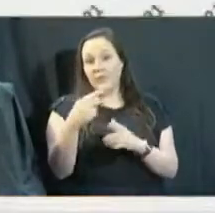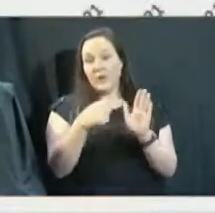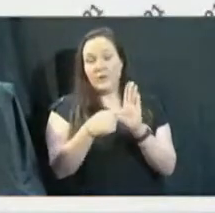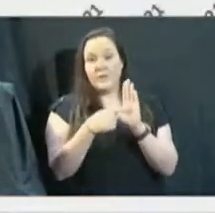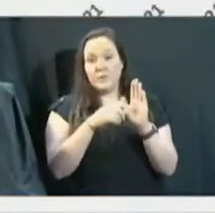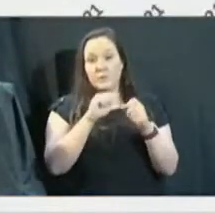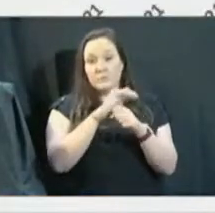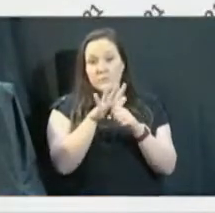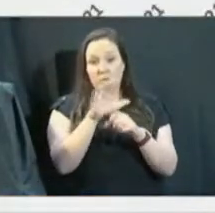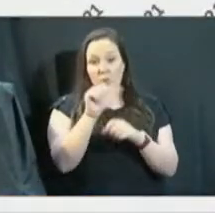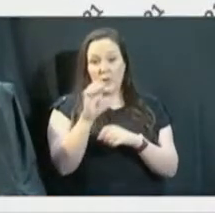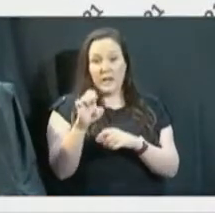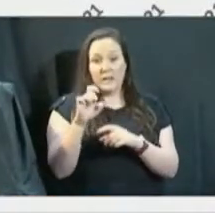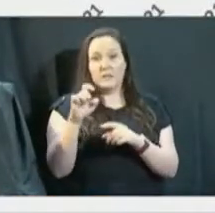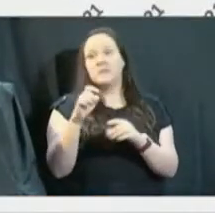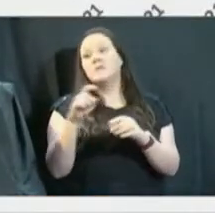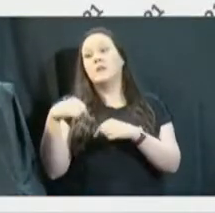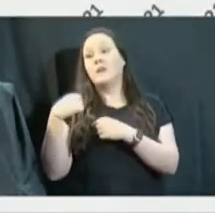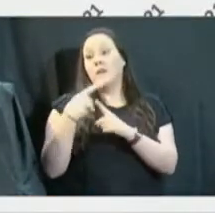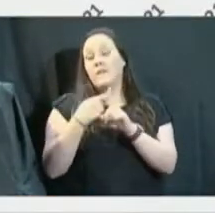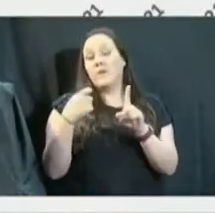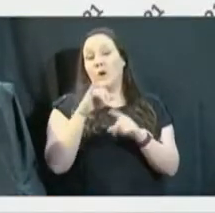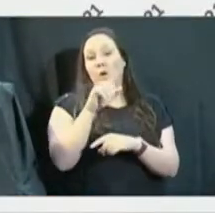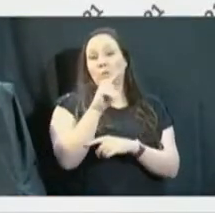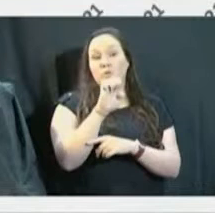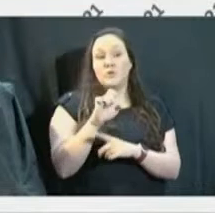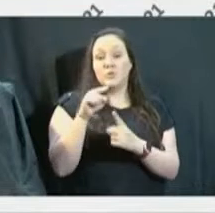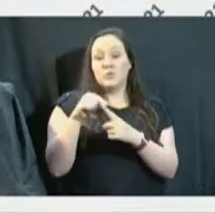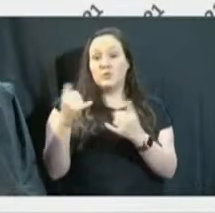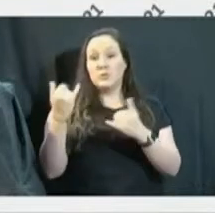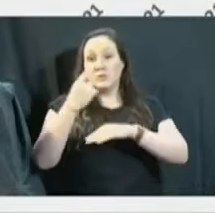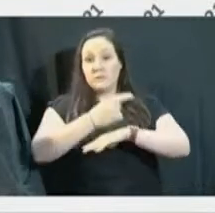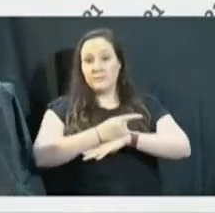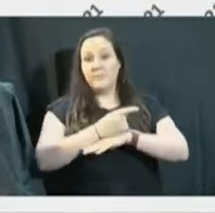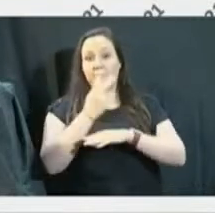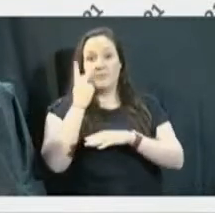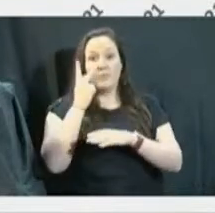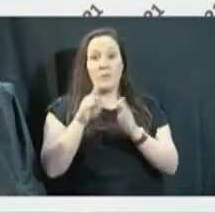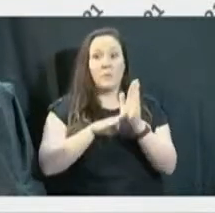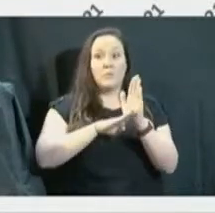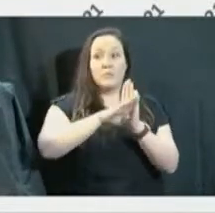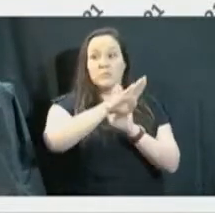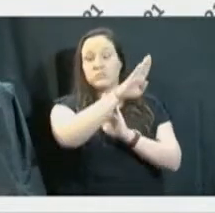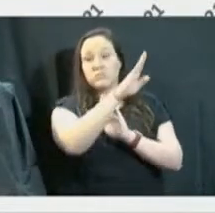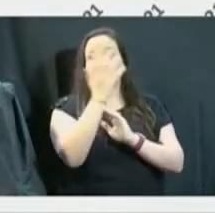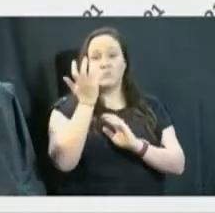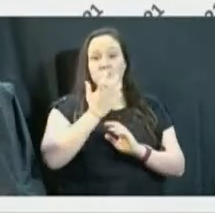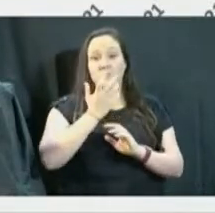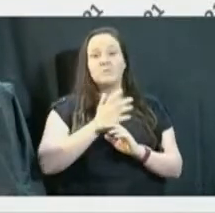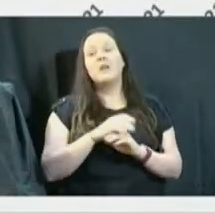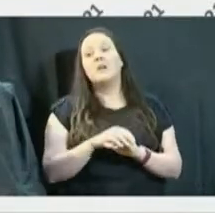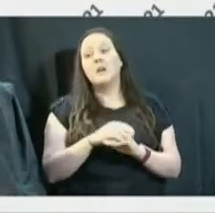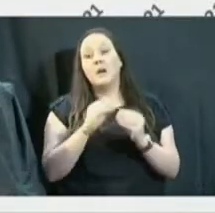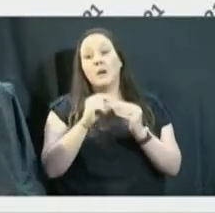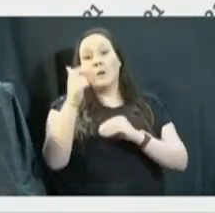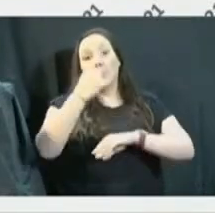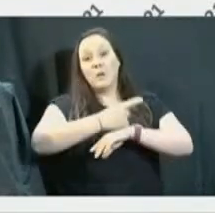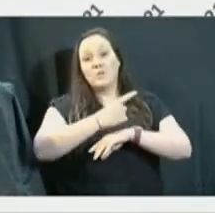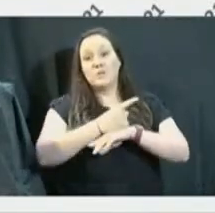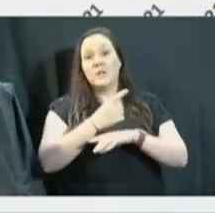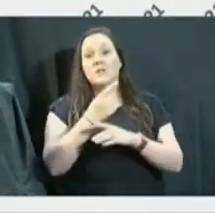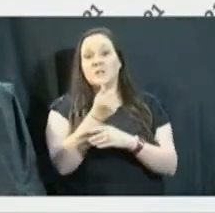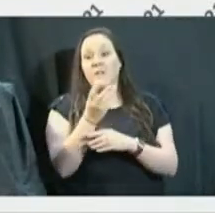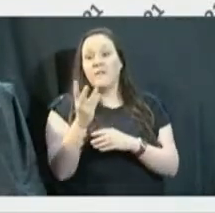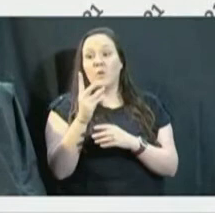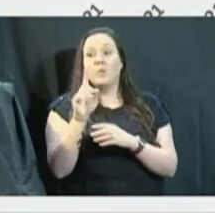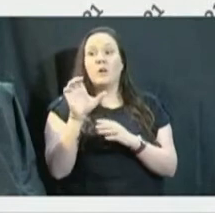from June through today. Since mid-July, we've seen a steep increase in new cases. Most days we've been reporting out several hundred new